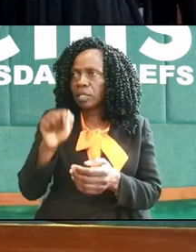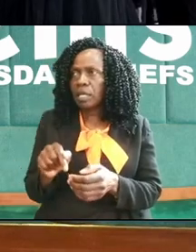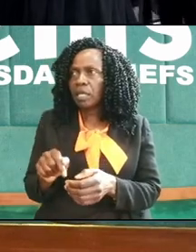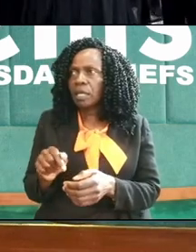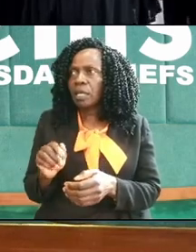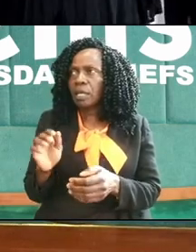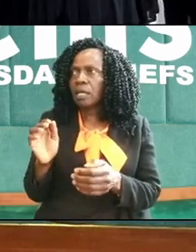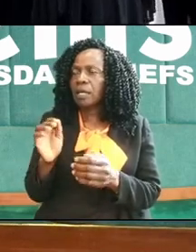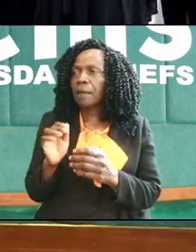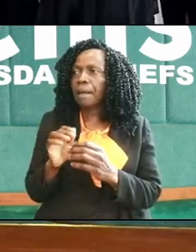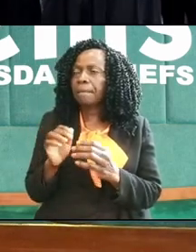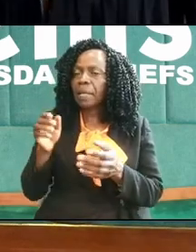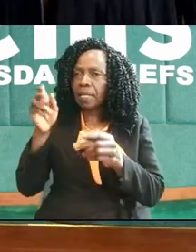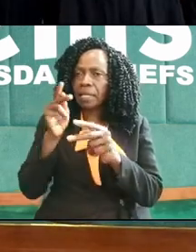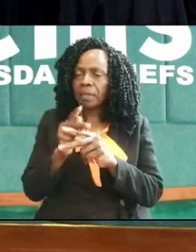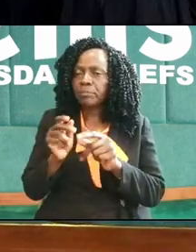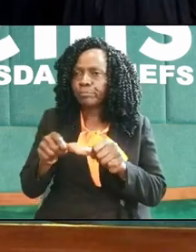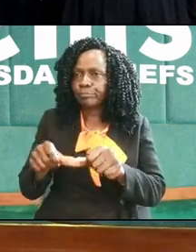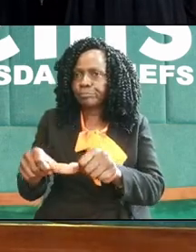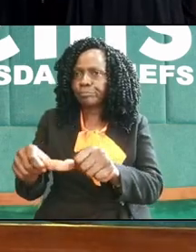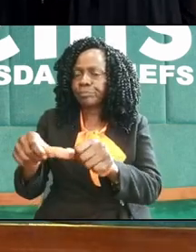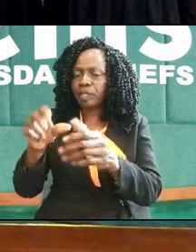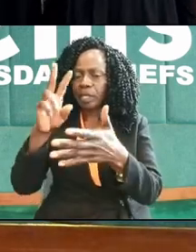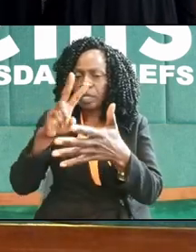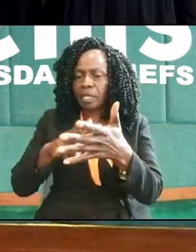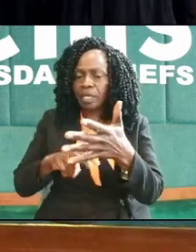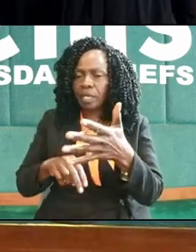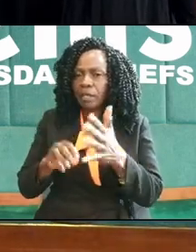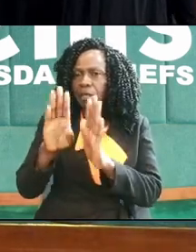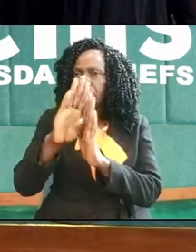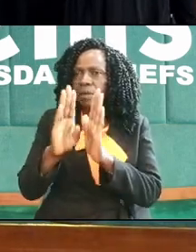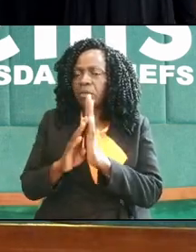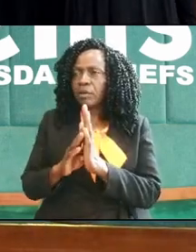Keep reading your Bible. Keep praying the